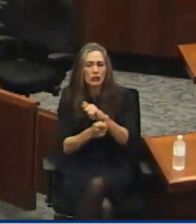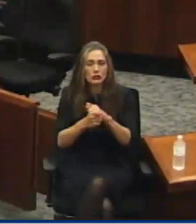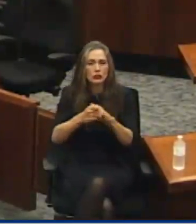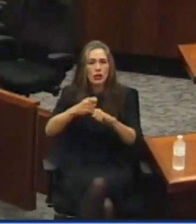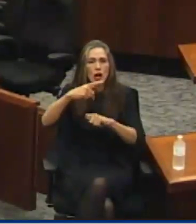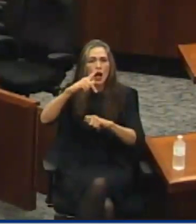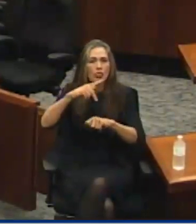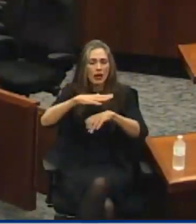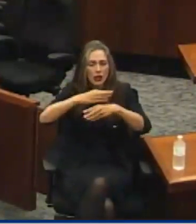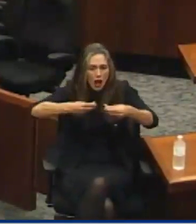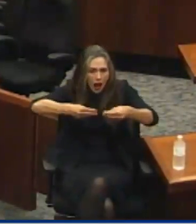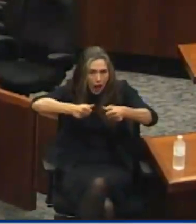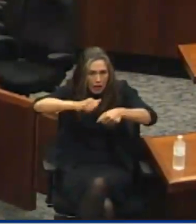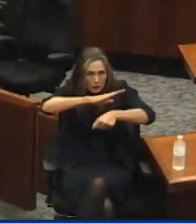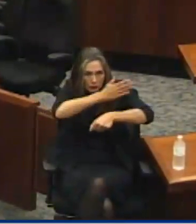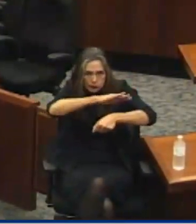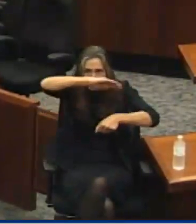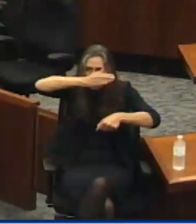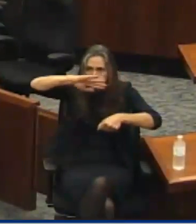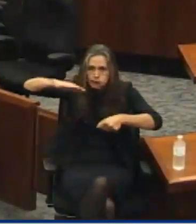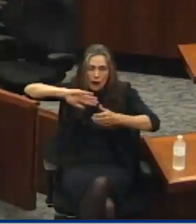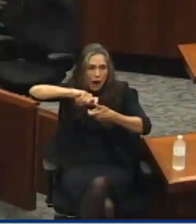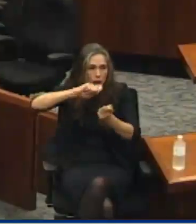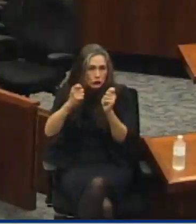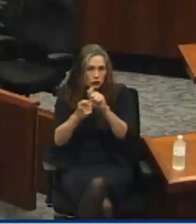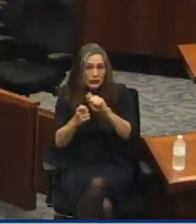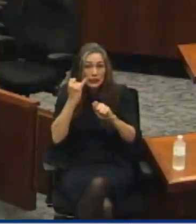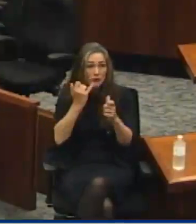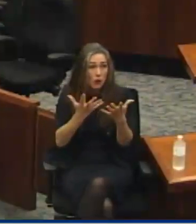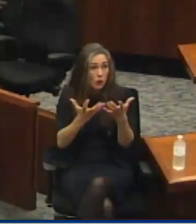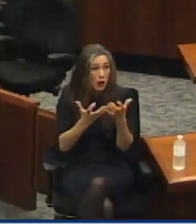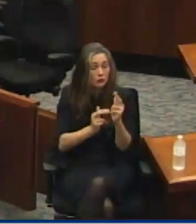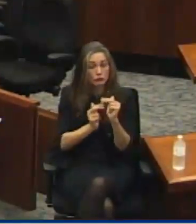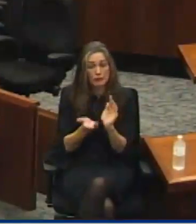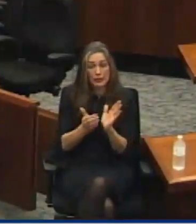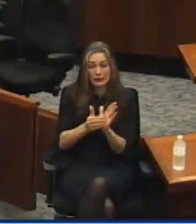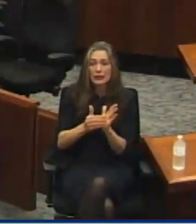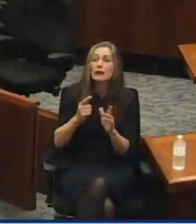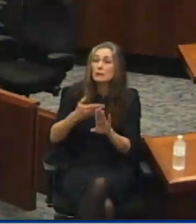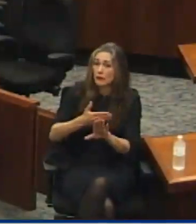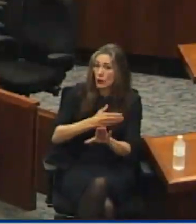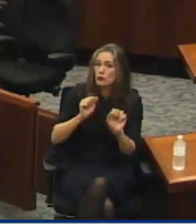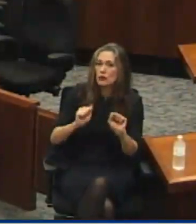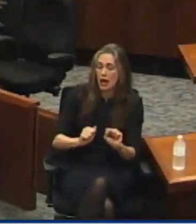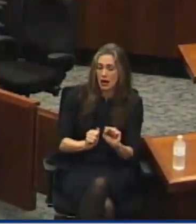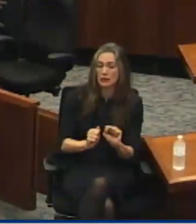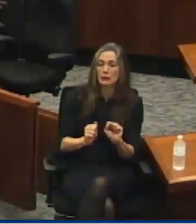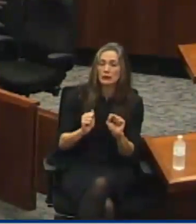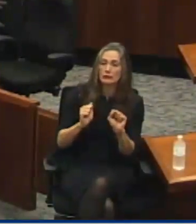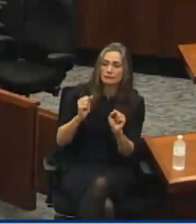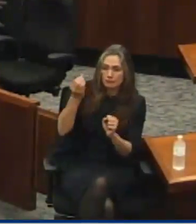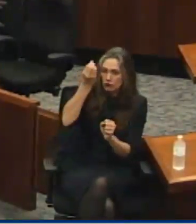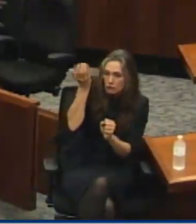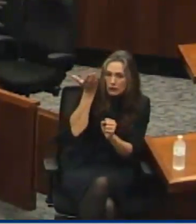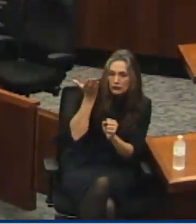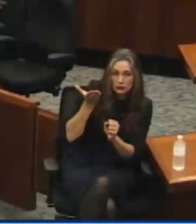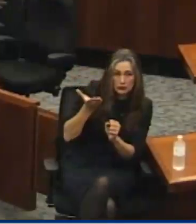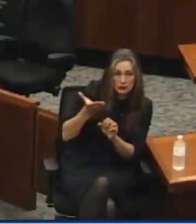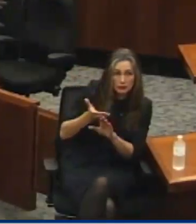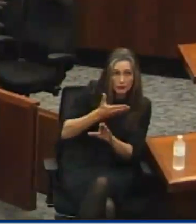changed, and those of you that are anxious to rebuild and get that final little bit of information, tonight is our opportunity to take a look at the